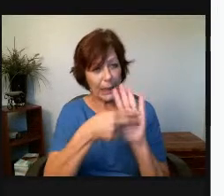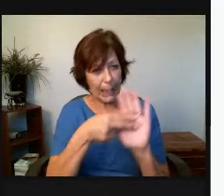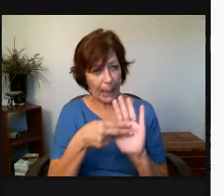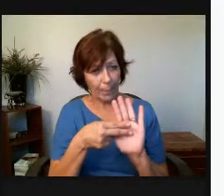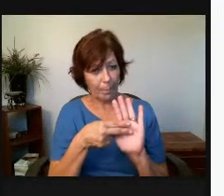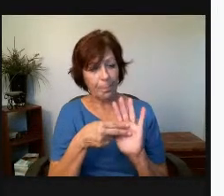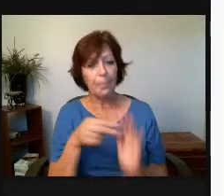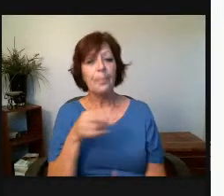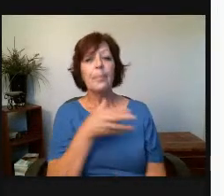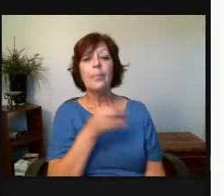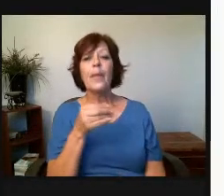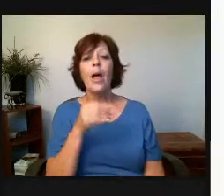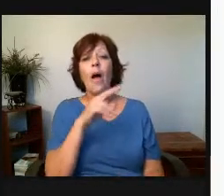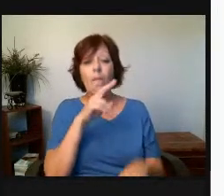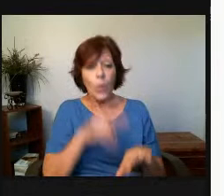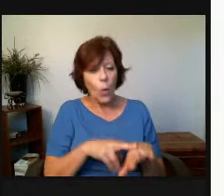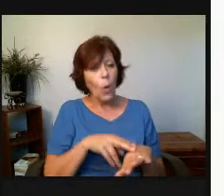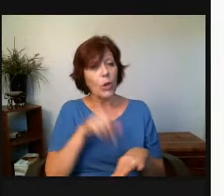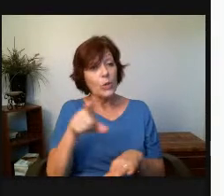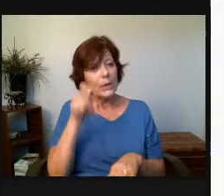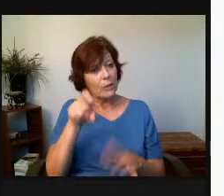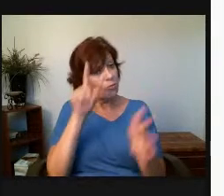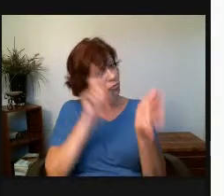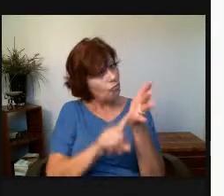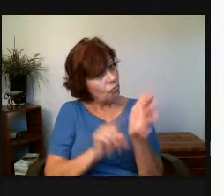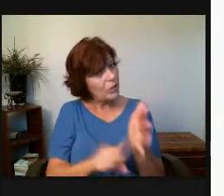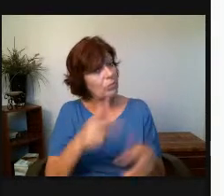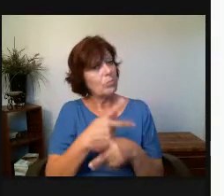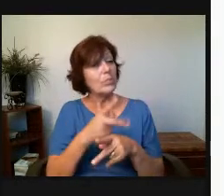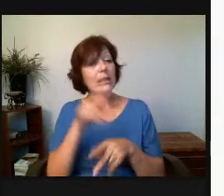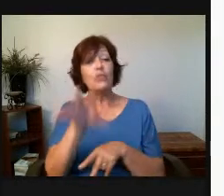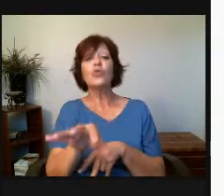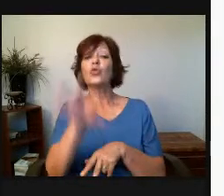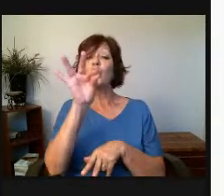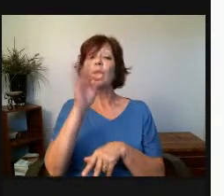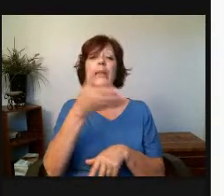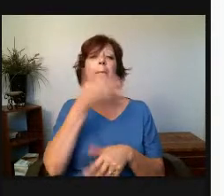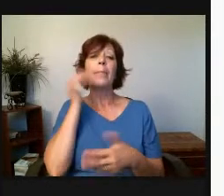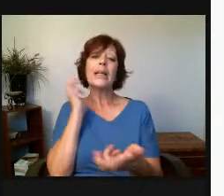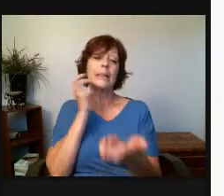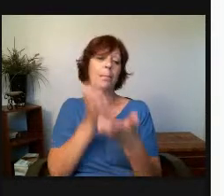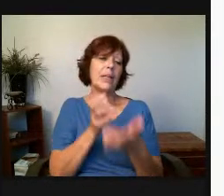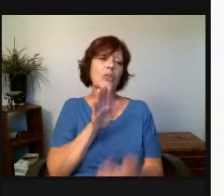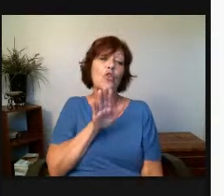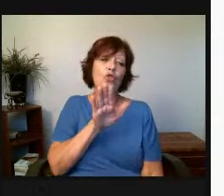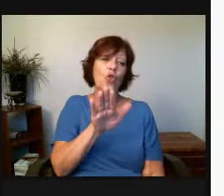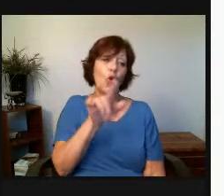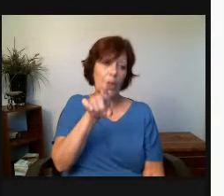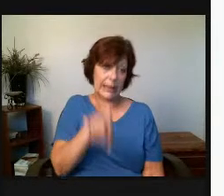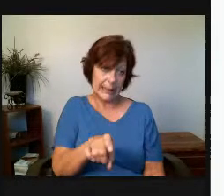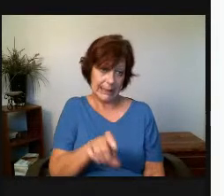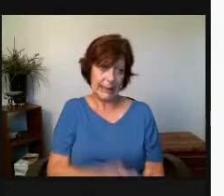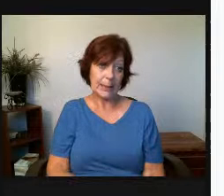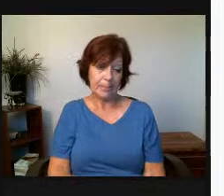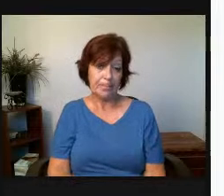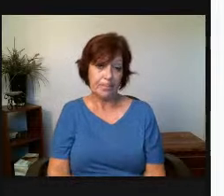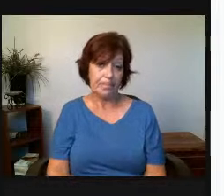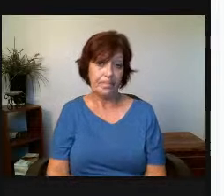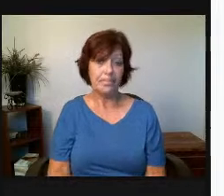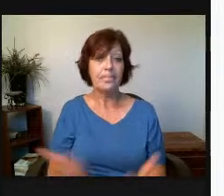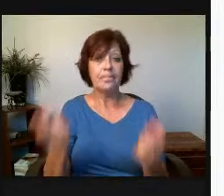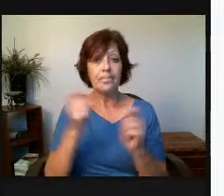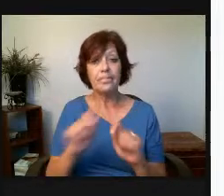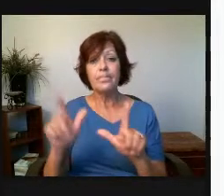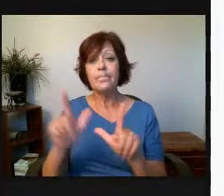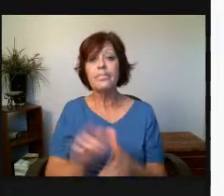of course, you all have to research products and select the ones that best meets your individual needs. Next,